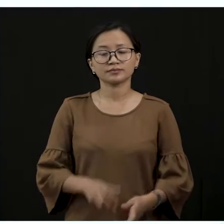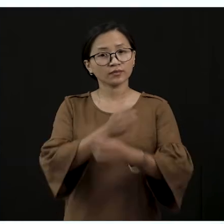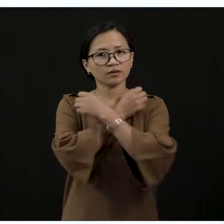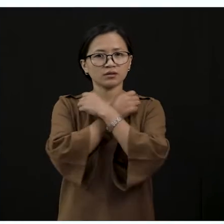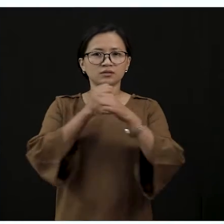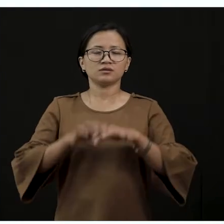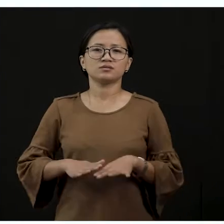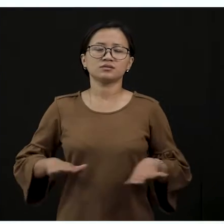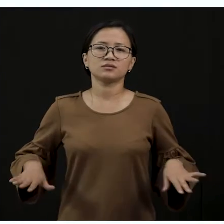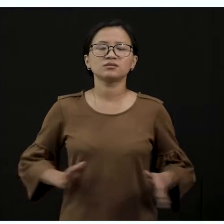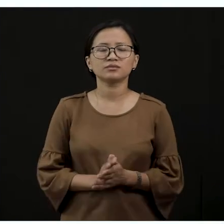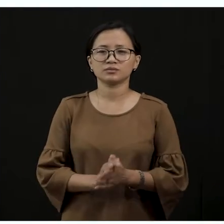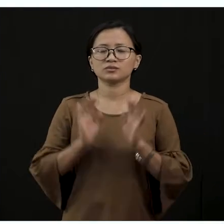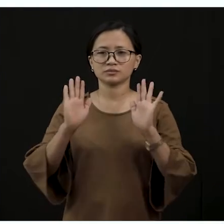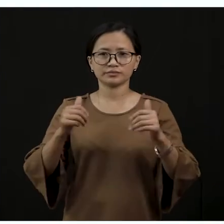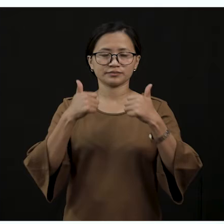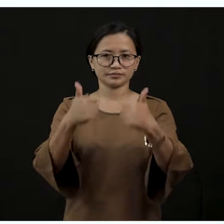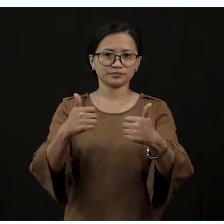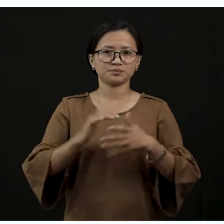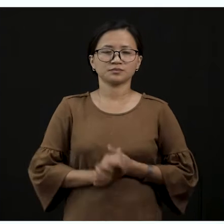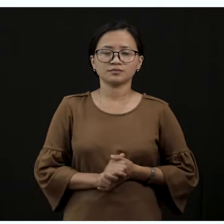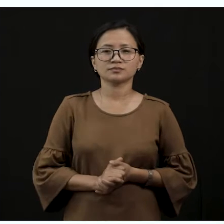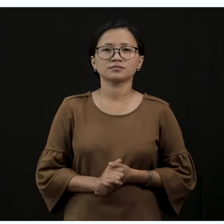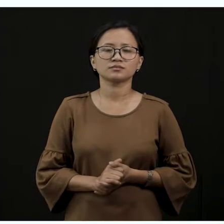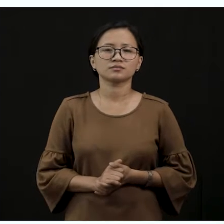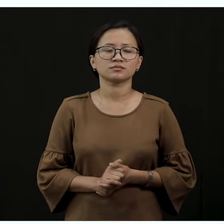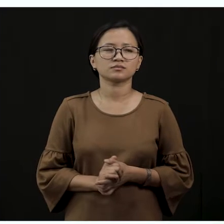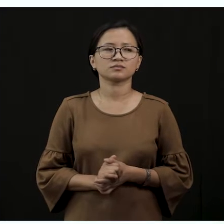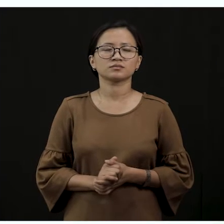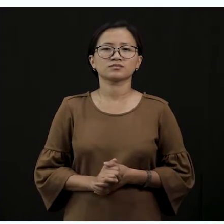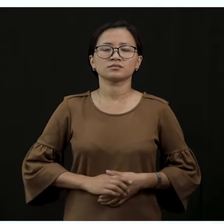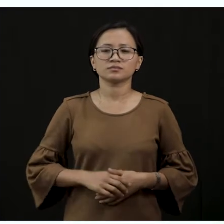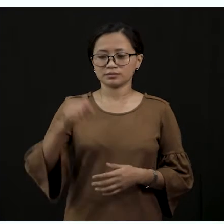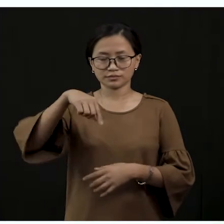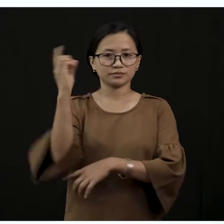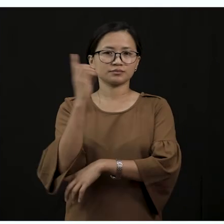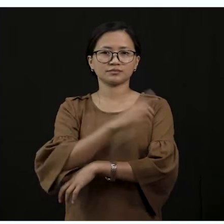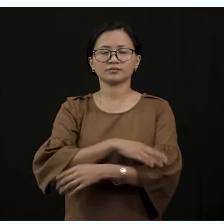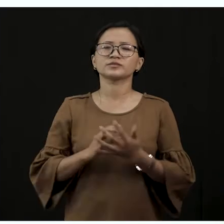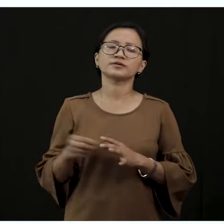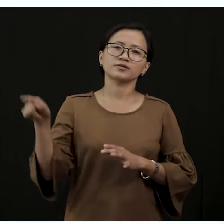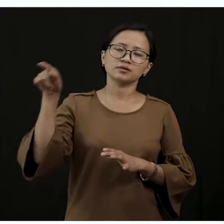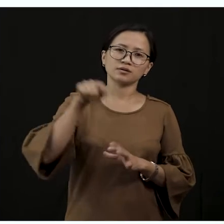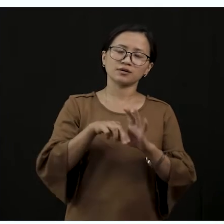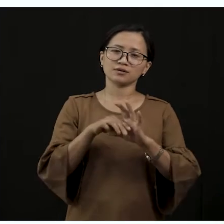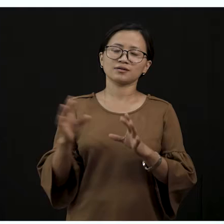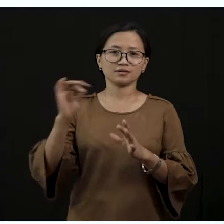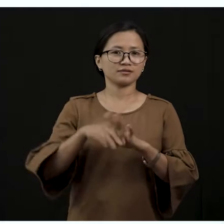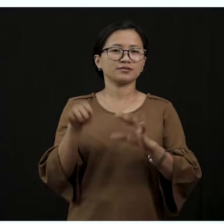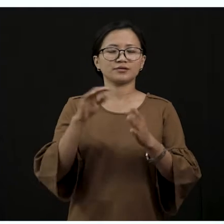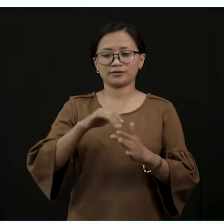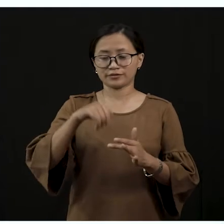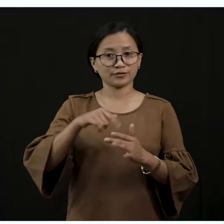Dear students, hope you all are doing well, right? Yes. Today I am again here to teach